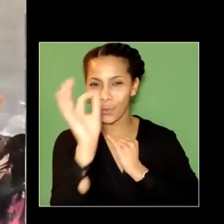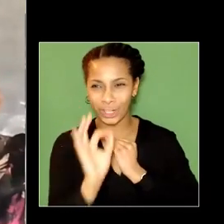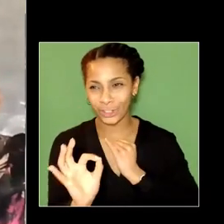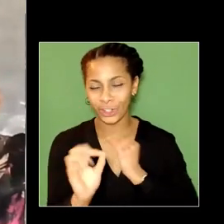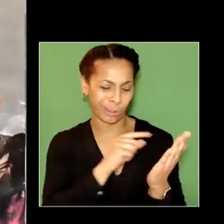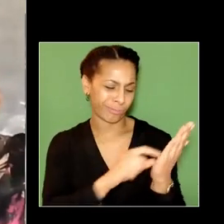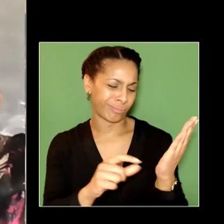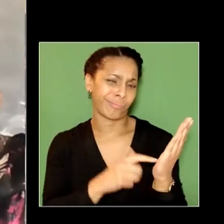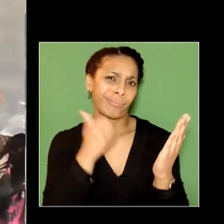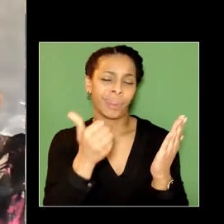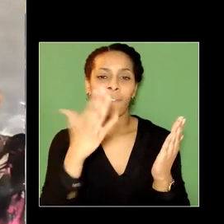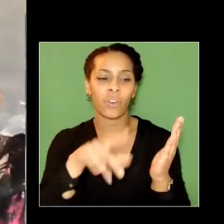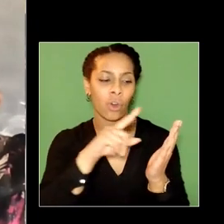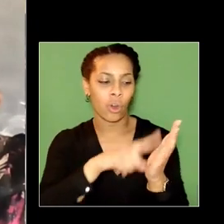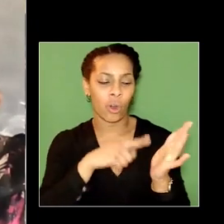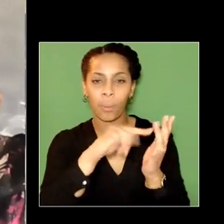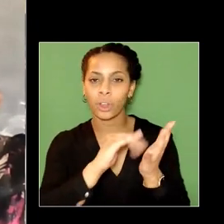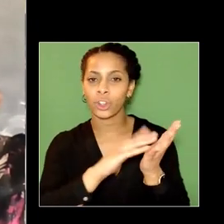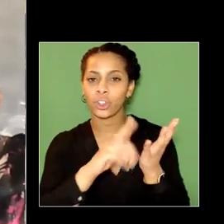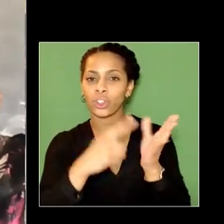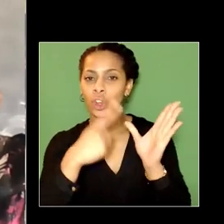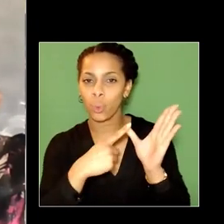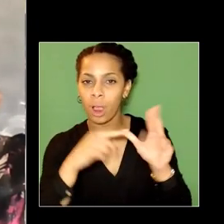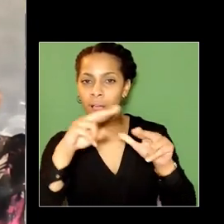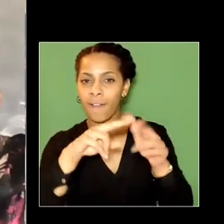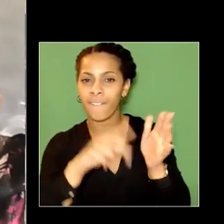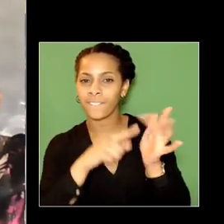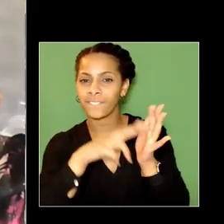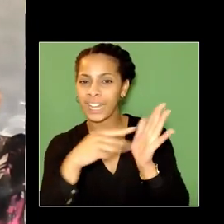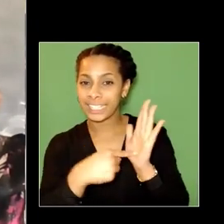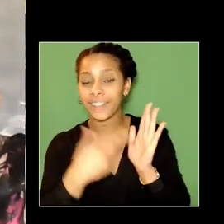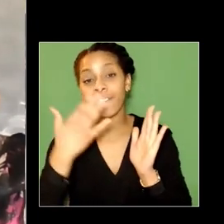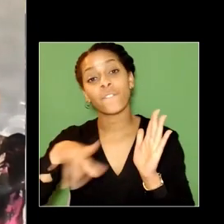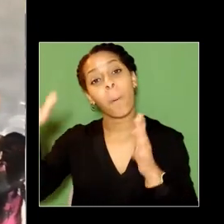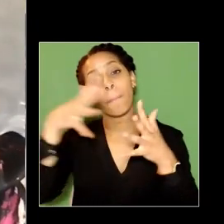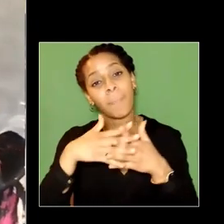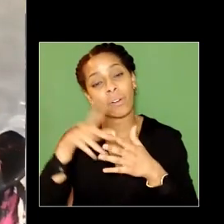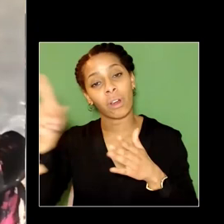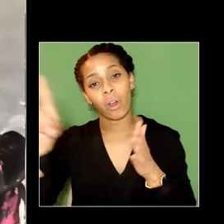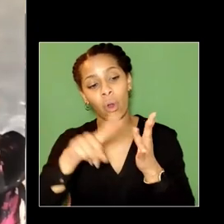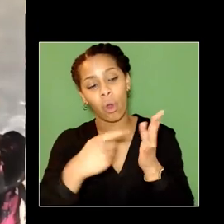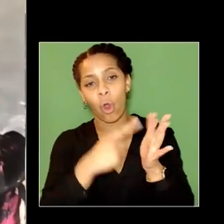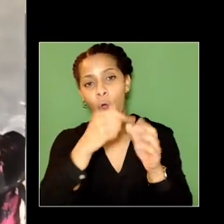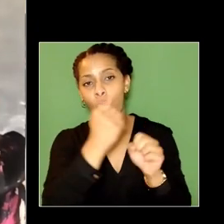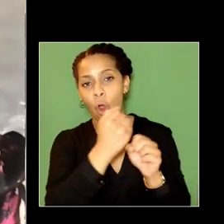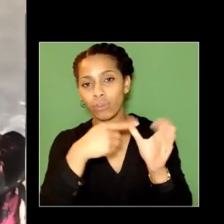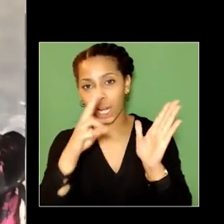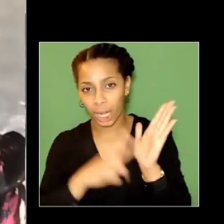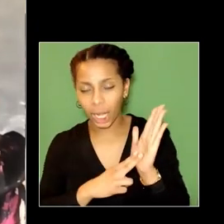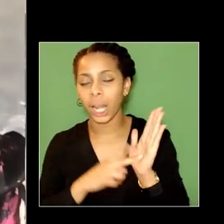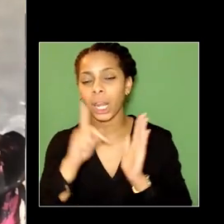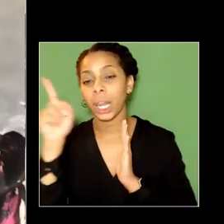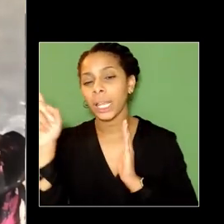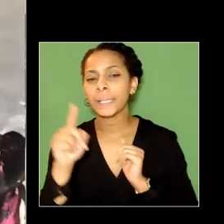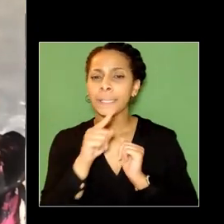from Joshua Flint, who's in Portland, Oregon. And he says, if you ever feel adrift